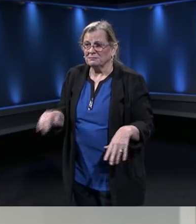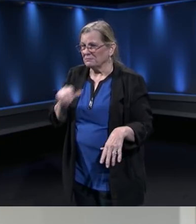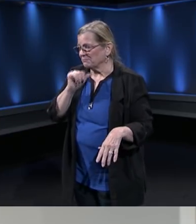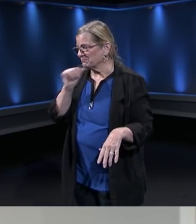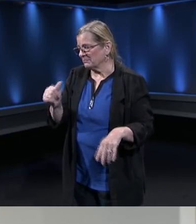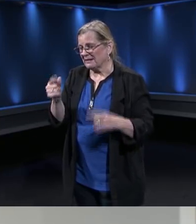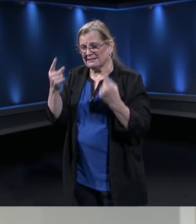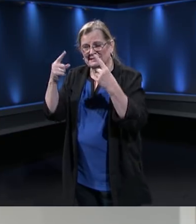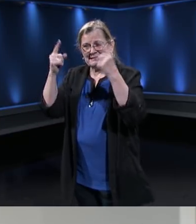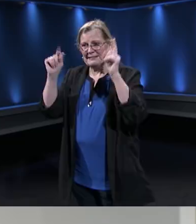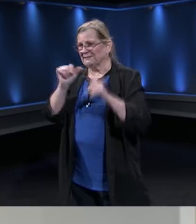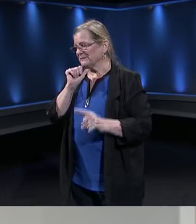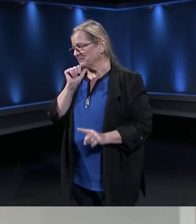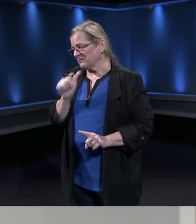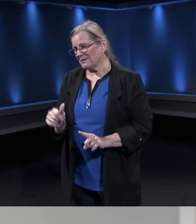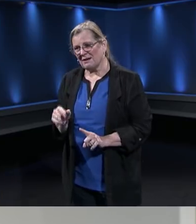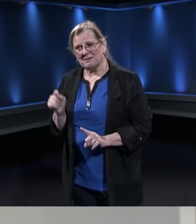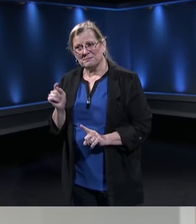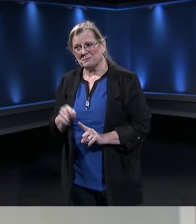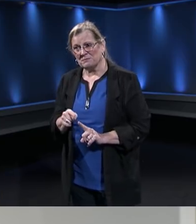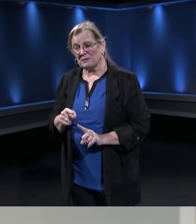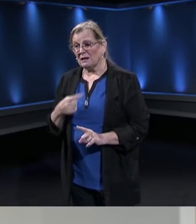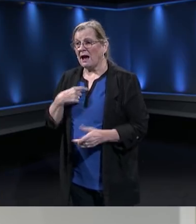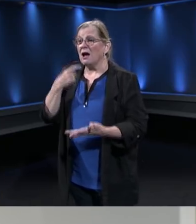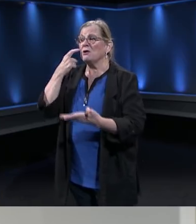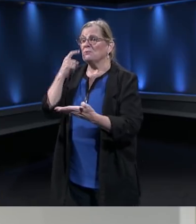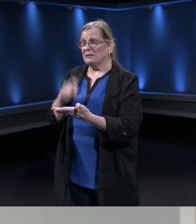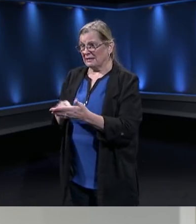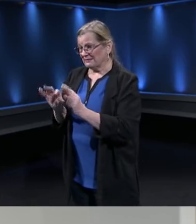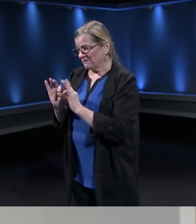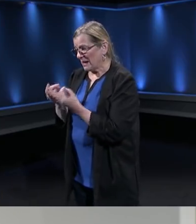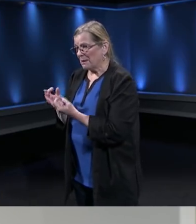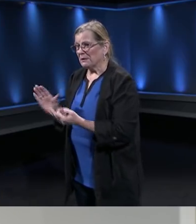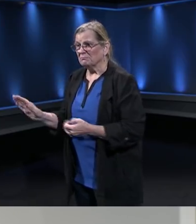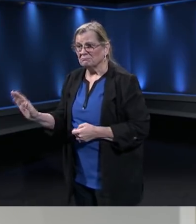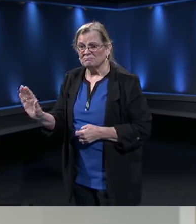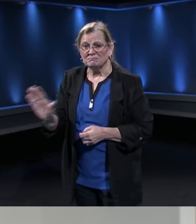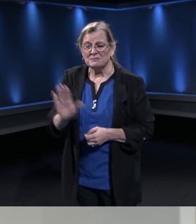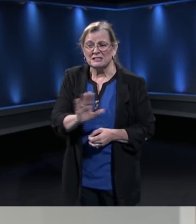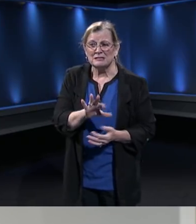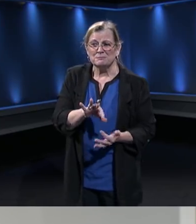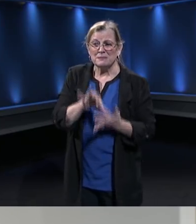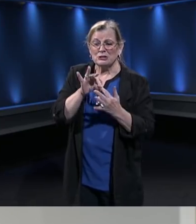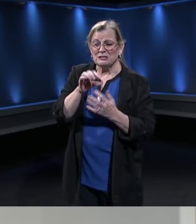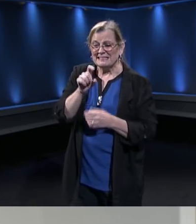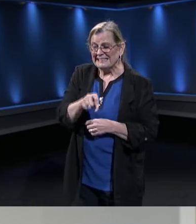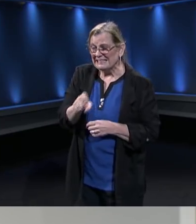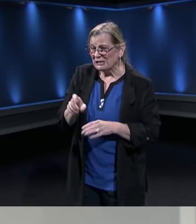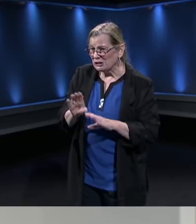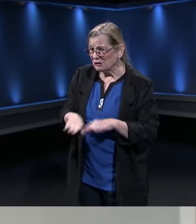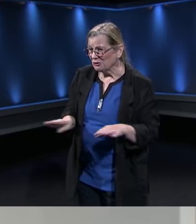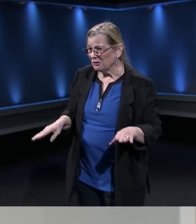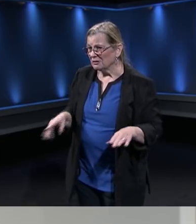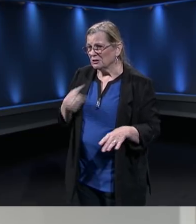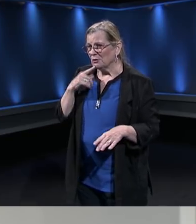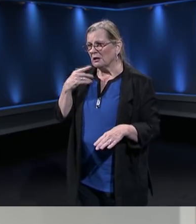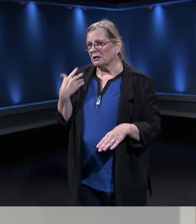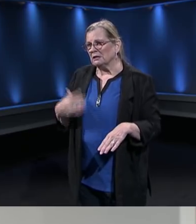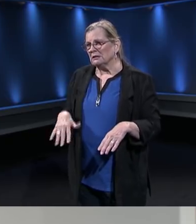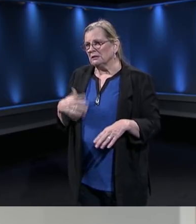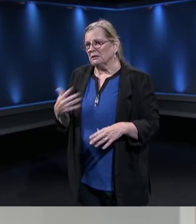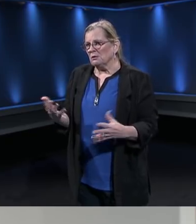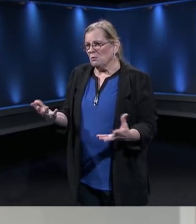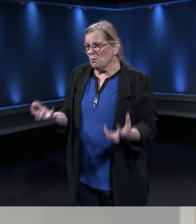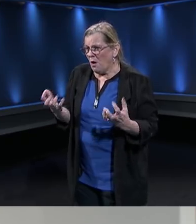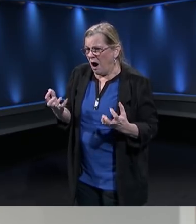do recognize, though, that families like yours with kids of special needs are absolutely asking for the